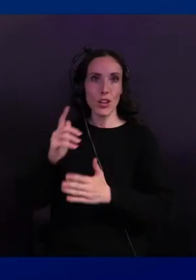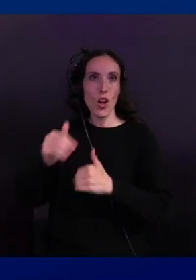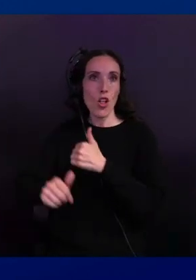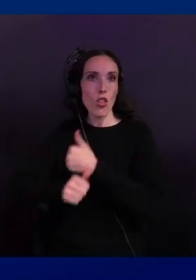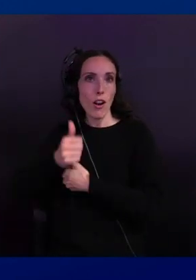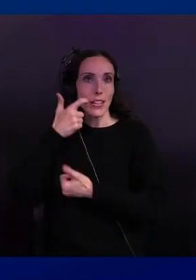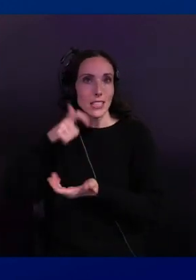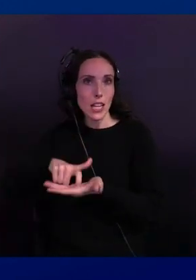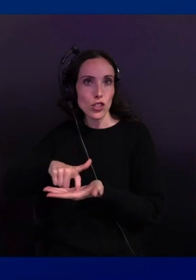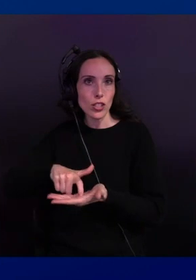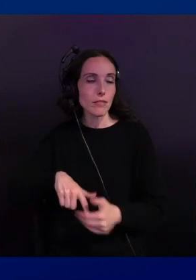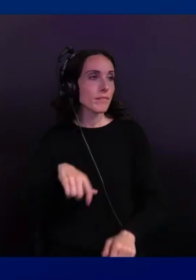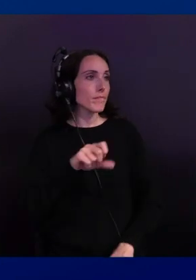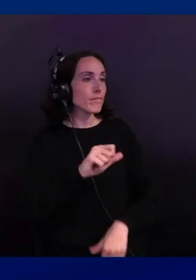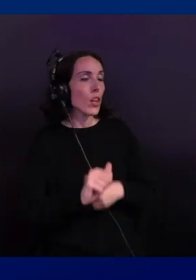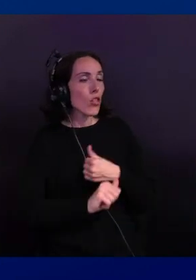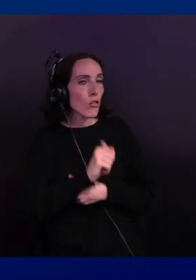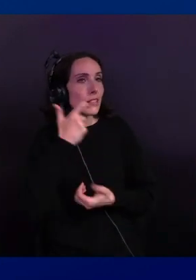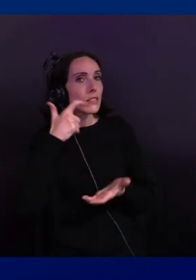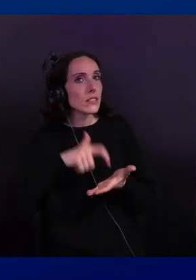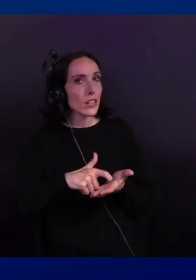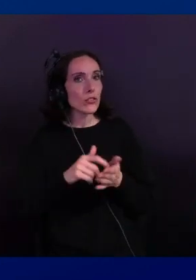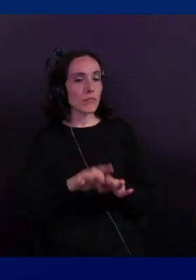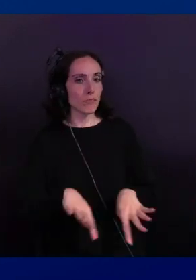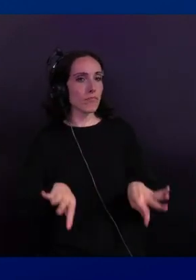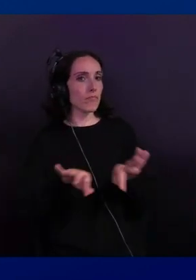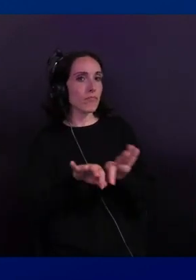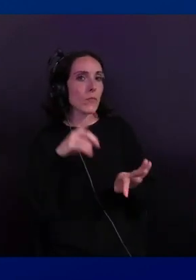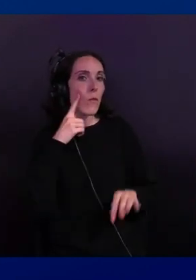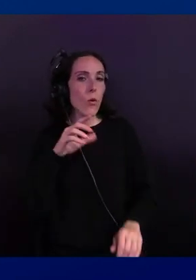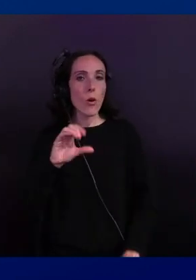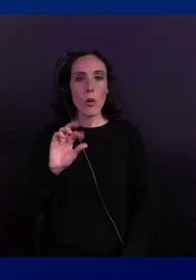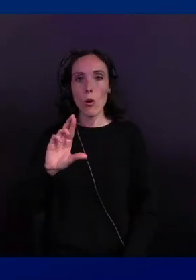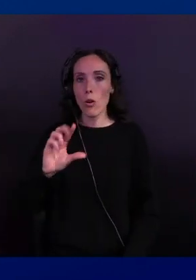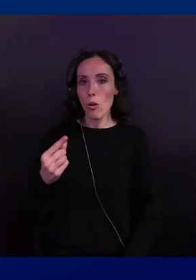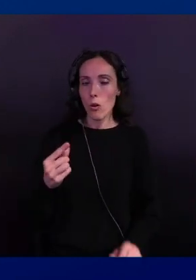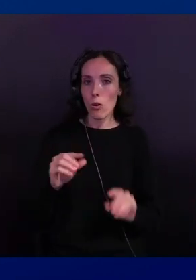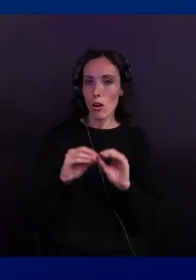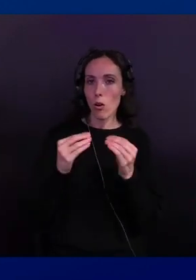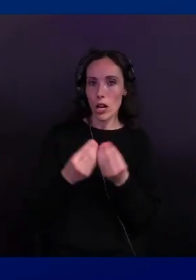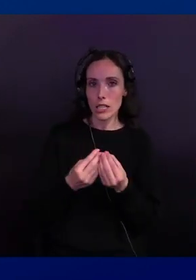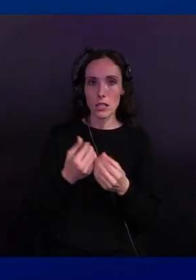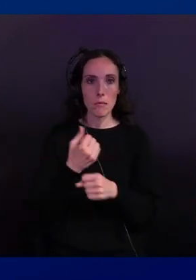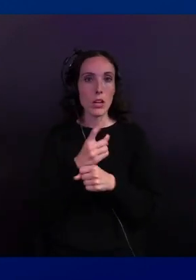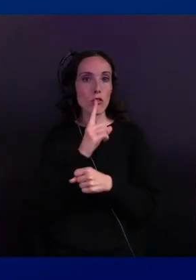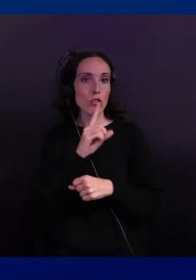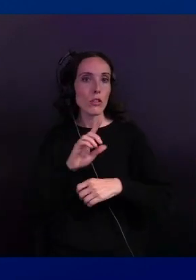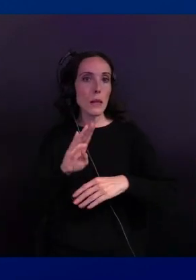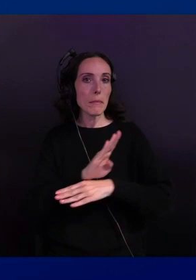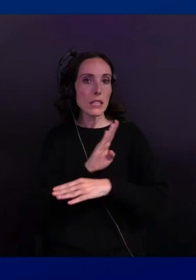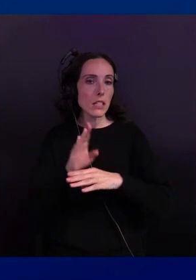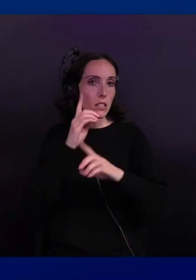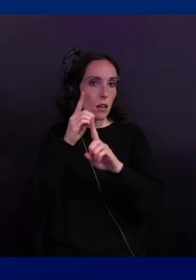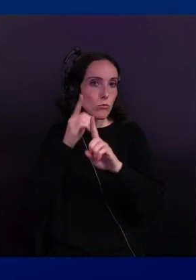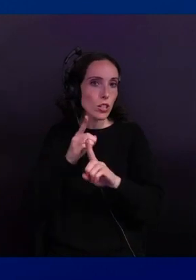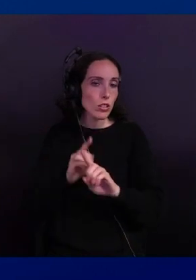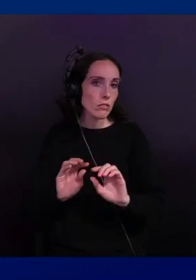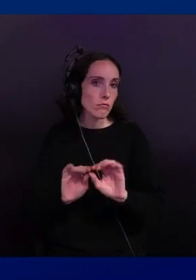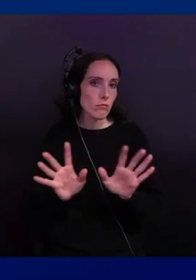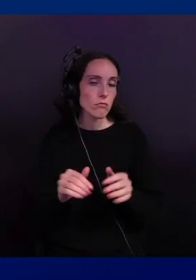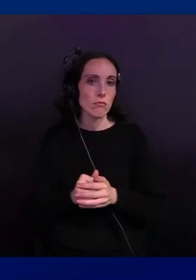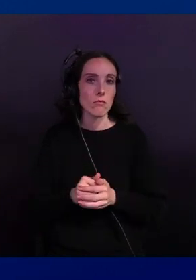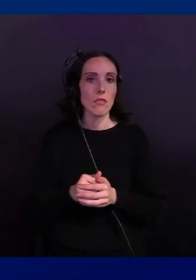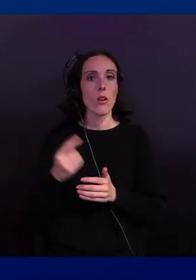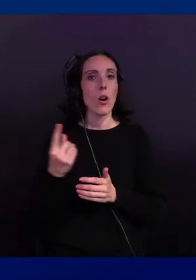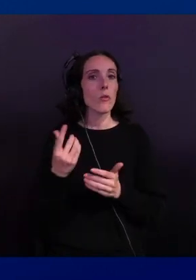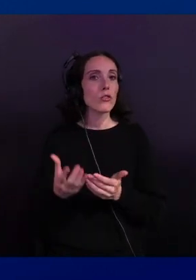So threat detection is very important for organization to achieve their business objectives. And we always recommend